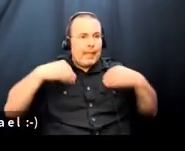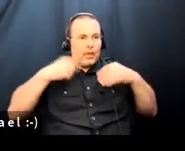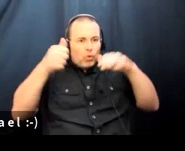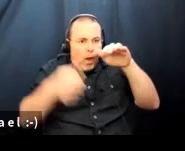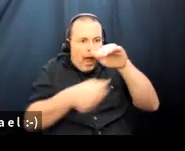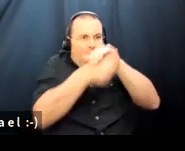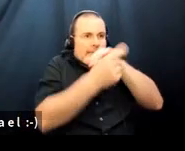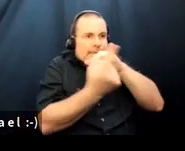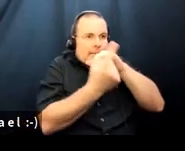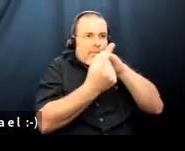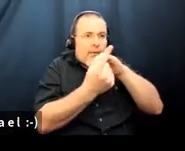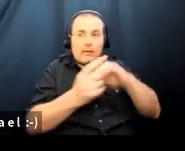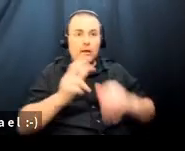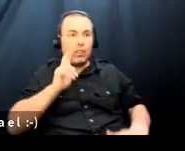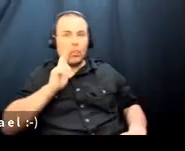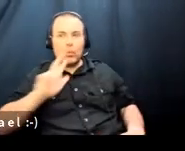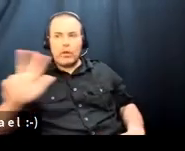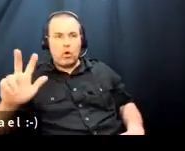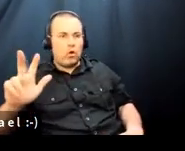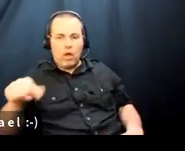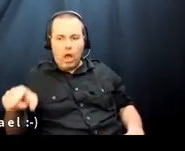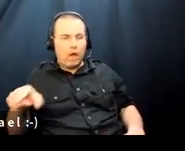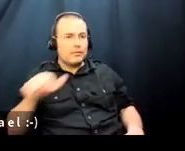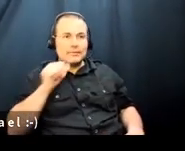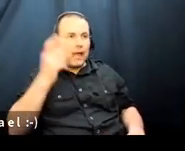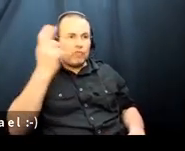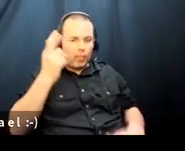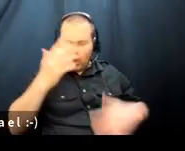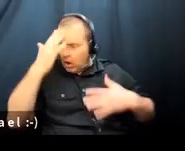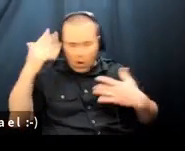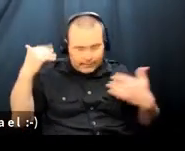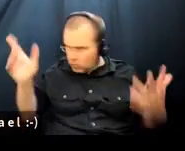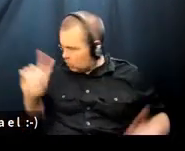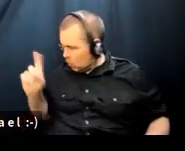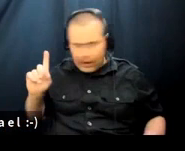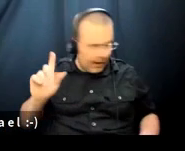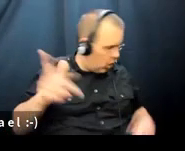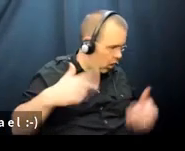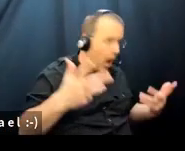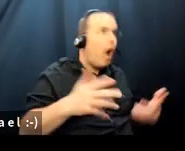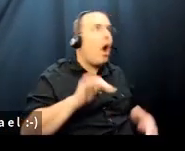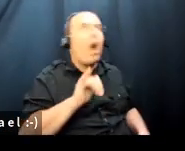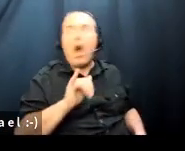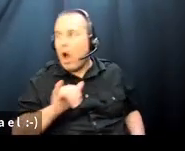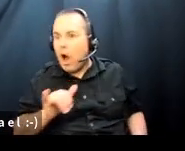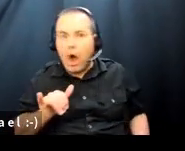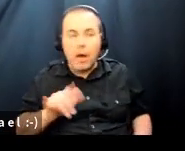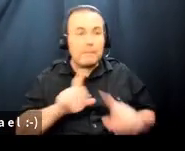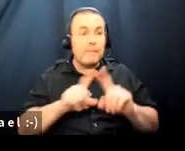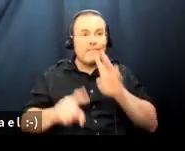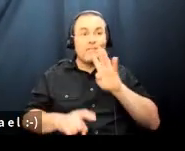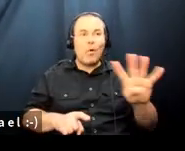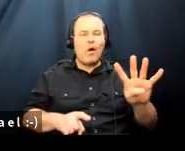a 3-year-old won't realize that you don't know where it is, but a 4-year-old will realize that someone who just came into the